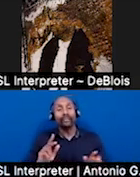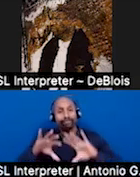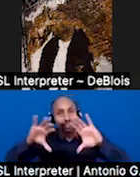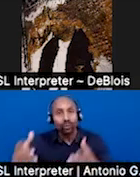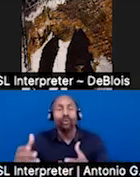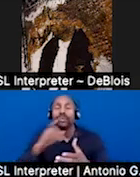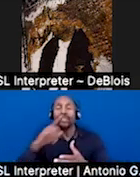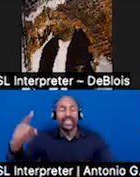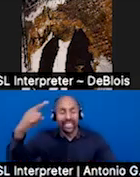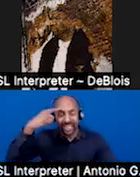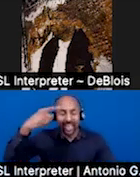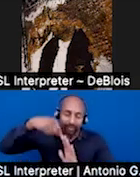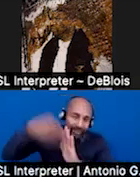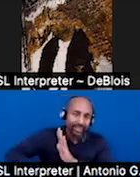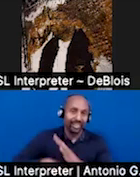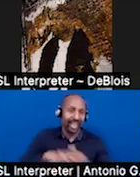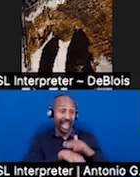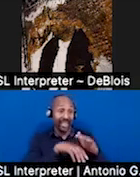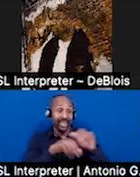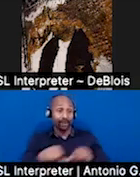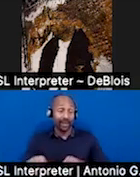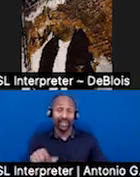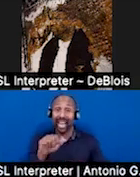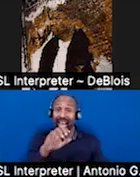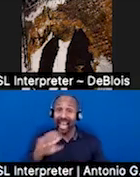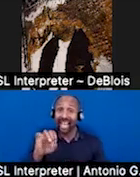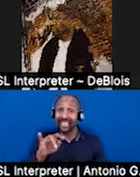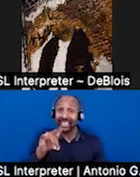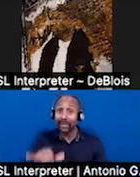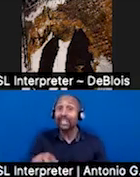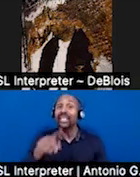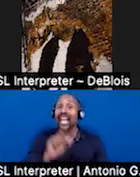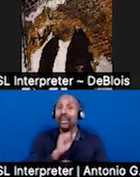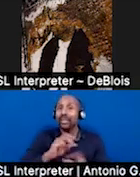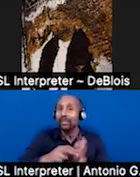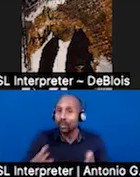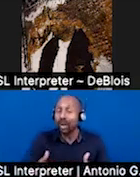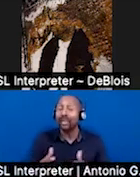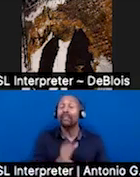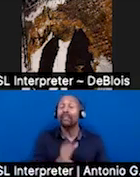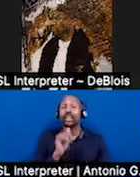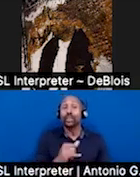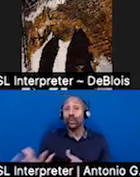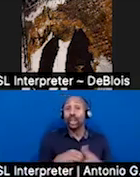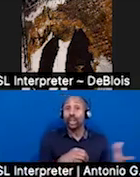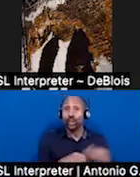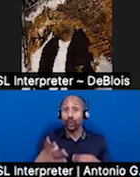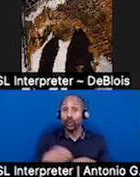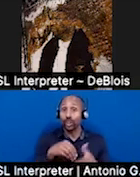from the individual's standpoint and bringing students with disabilities and their families into these discussions. Thank